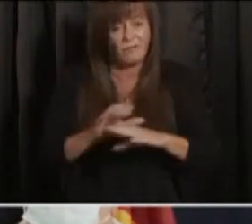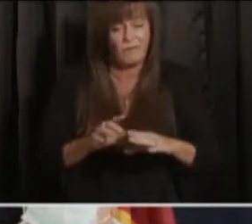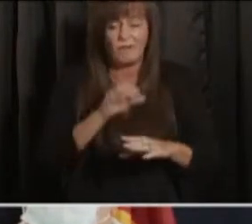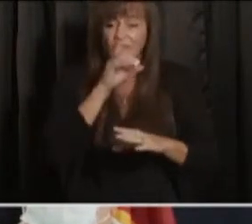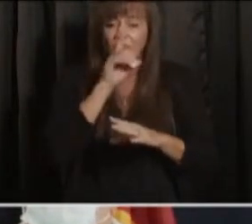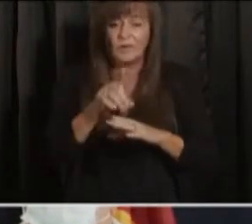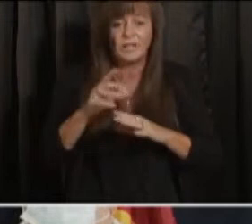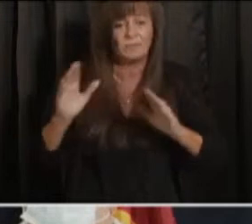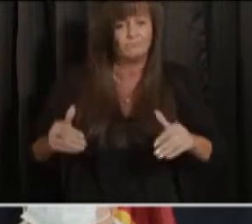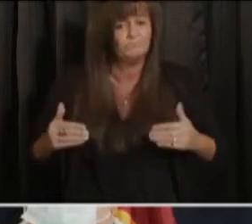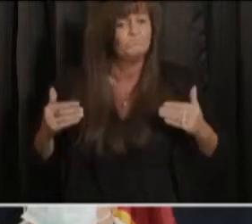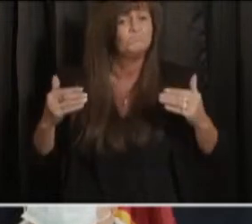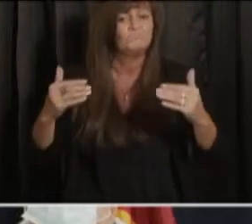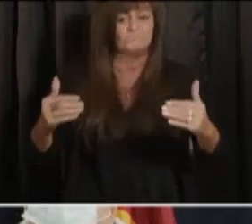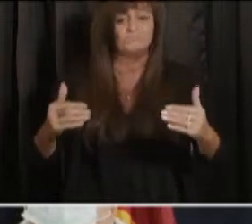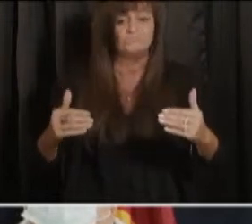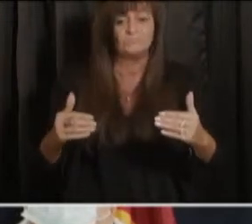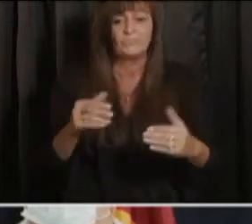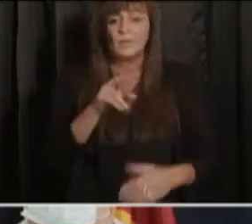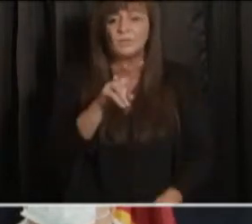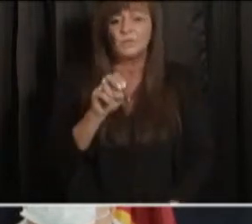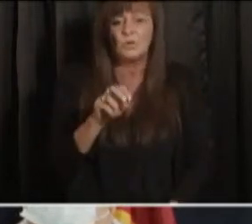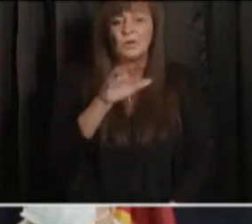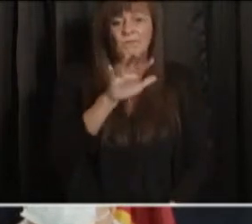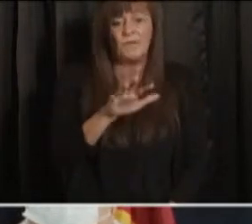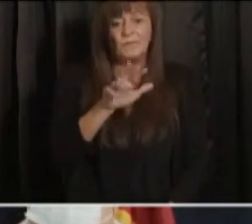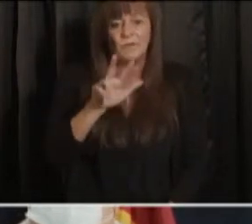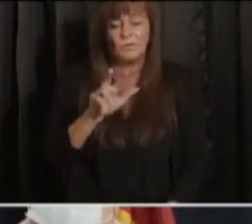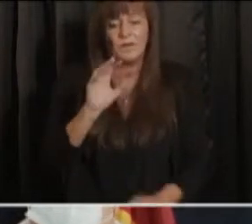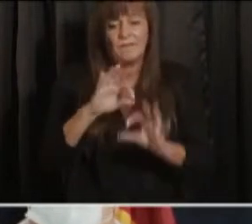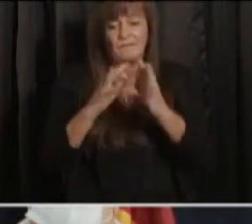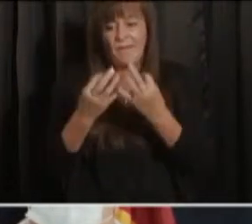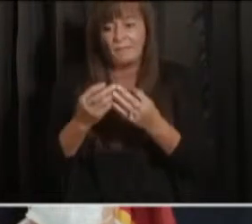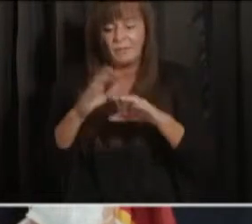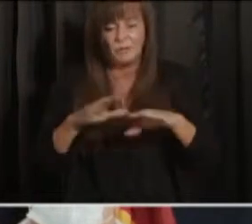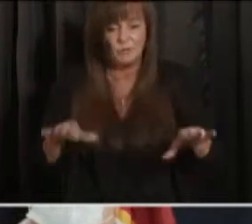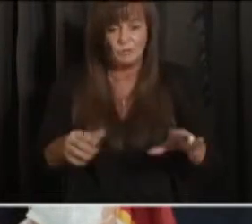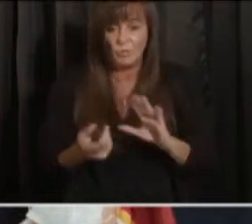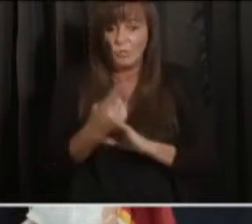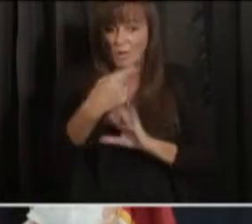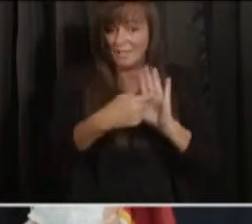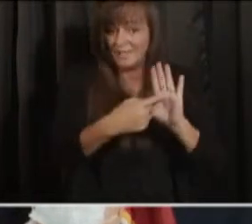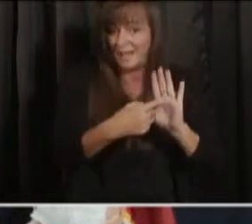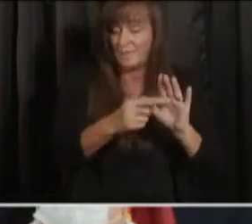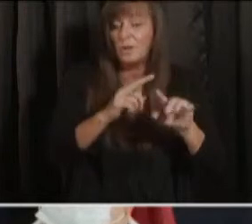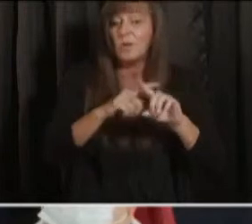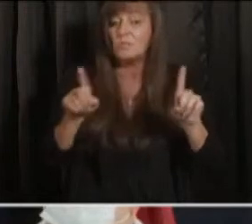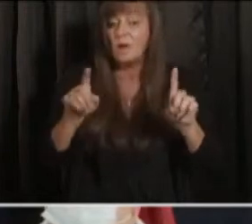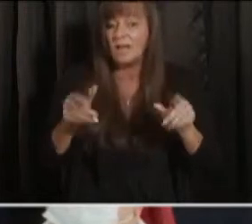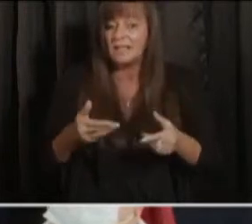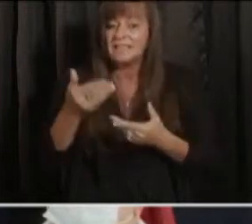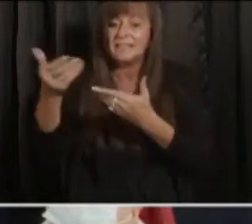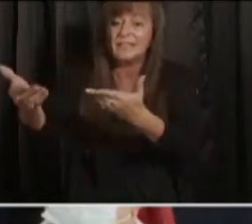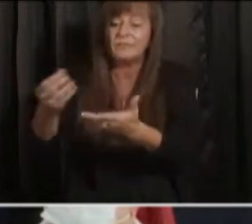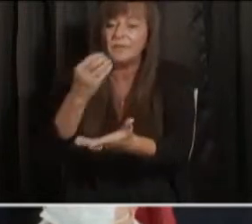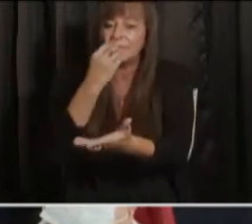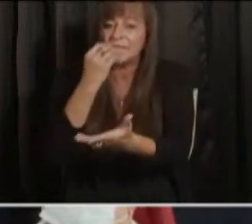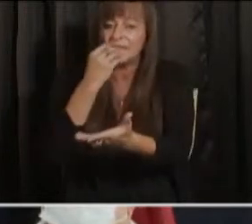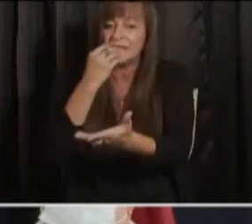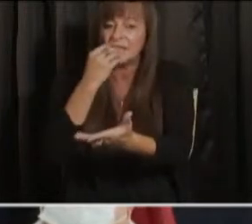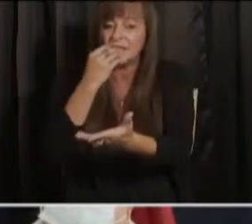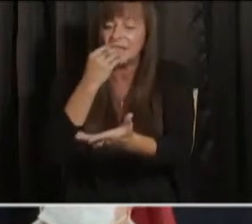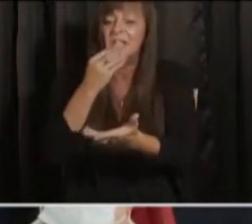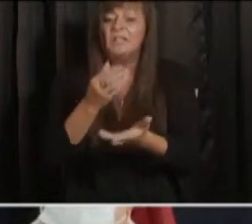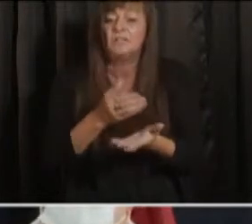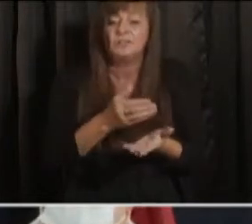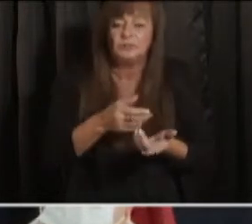The 253 families and kids that Dr. Bajaj cited is one example, but also delivering meals, shoveling snow for a